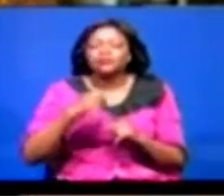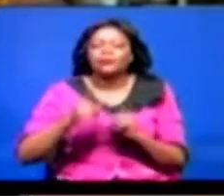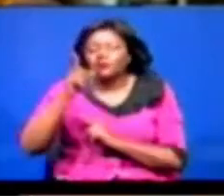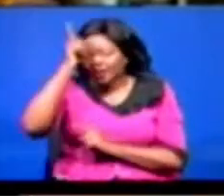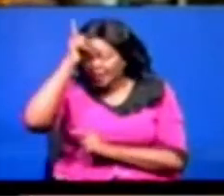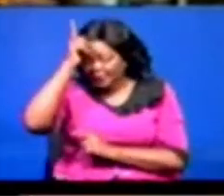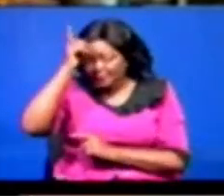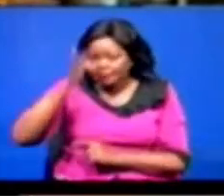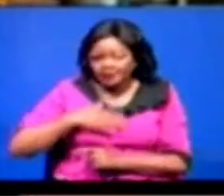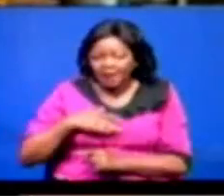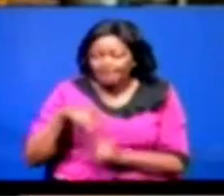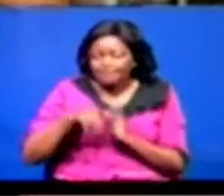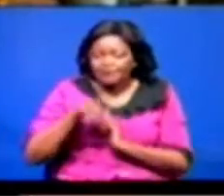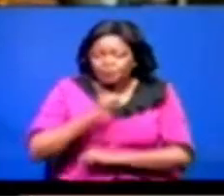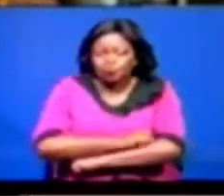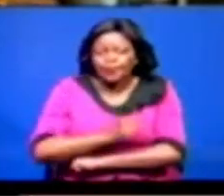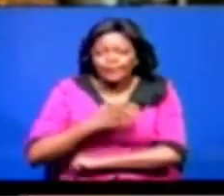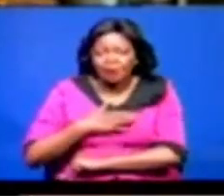my primary school